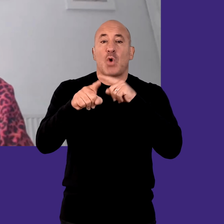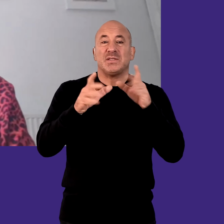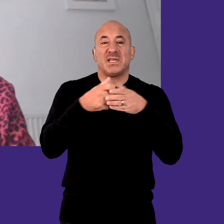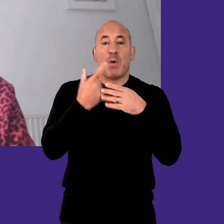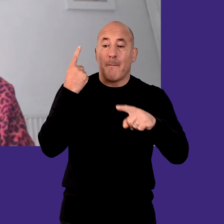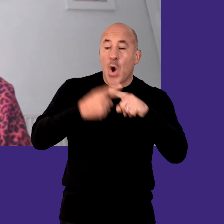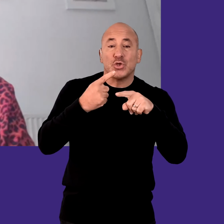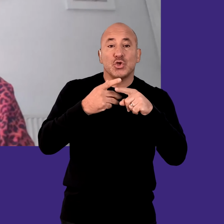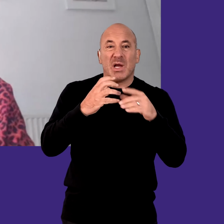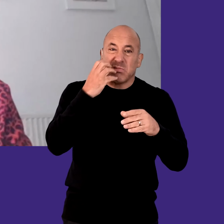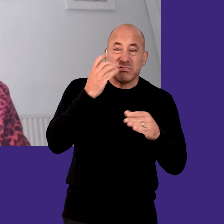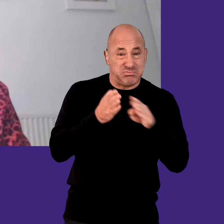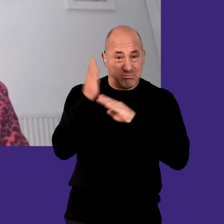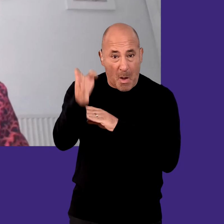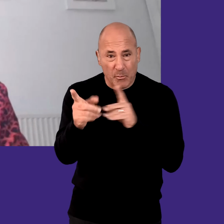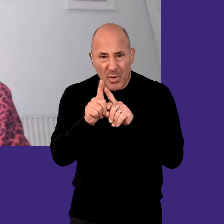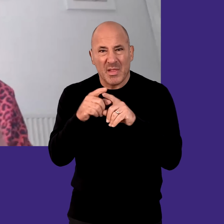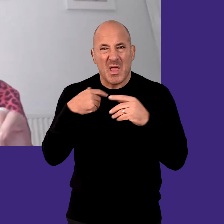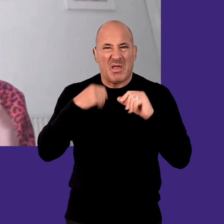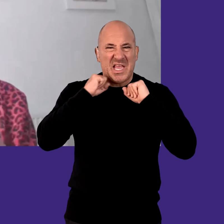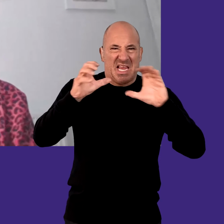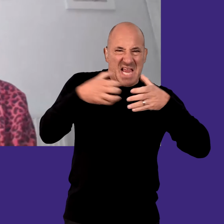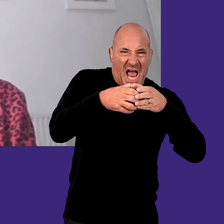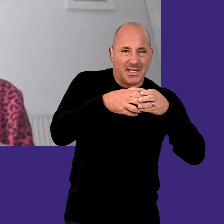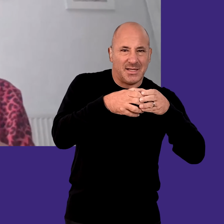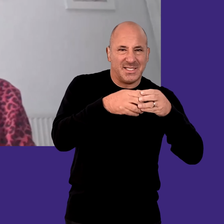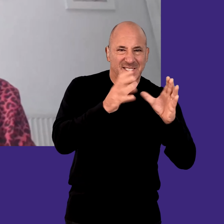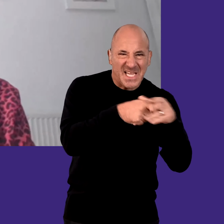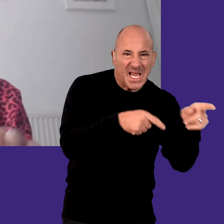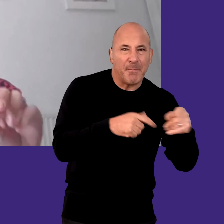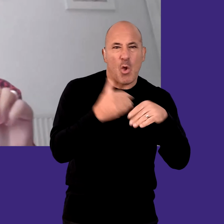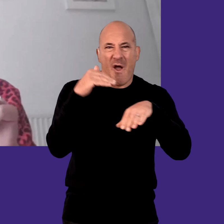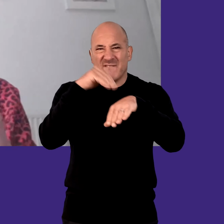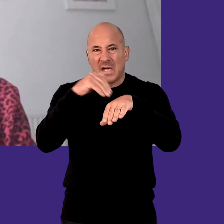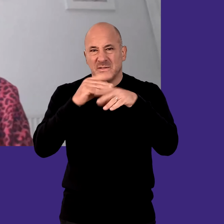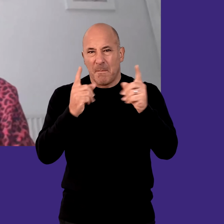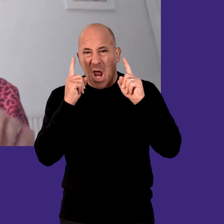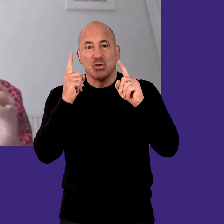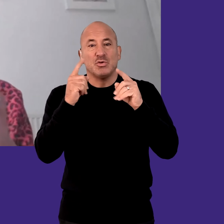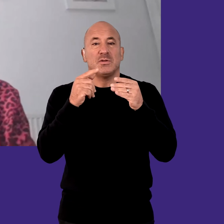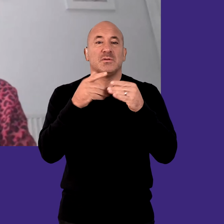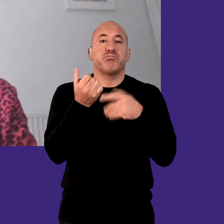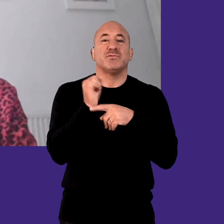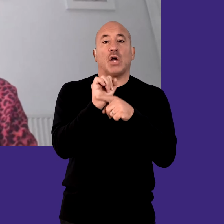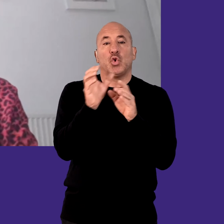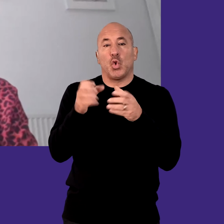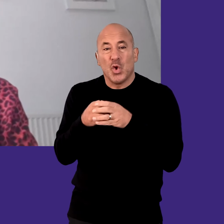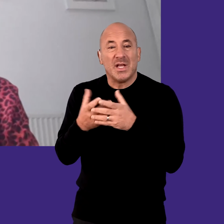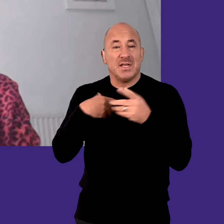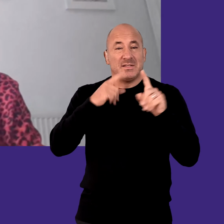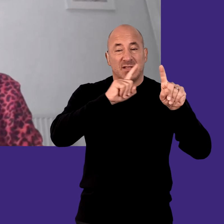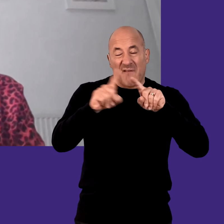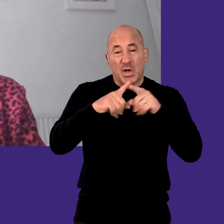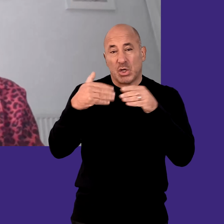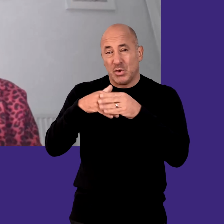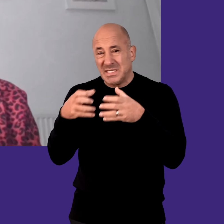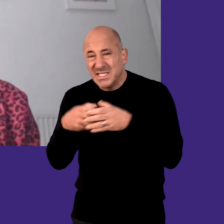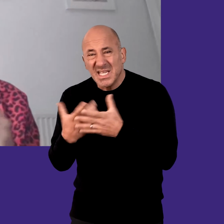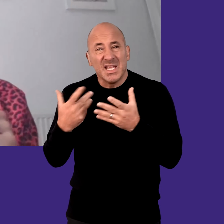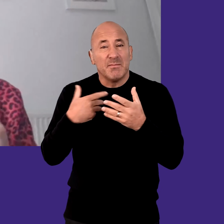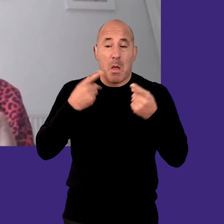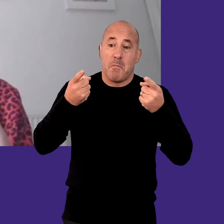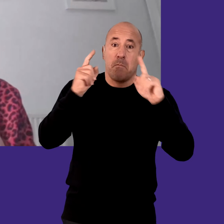in with the response team to emergency calls. He spoke to our gangs team, offender managers, our public